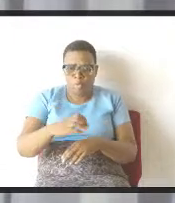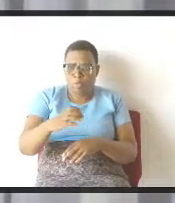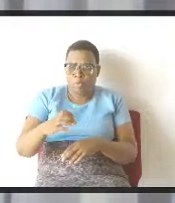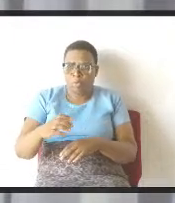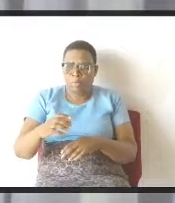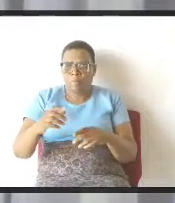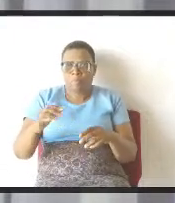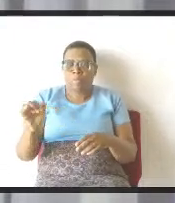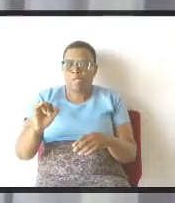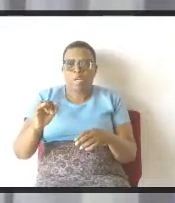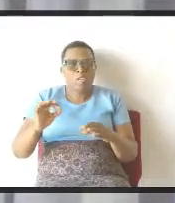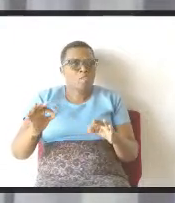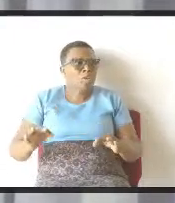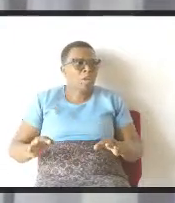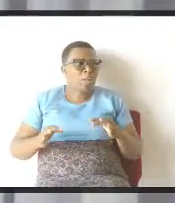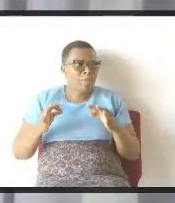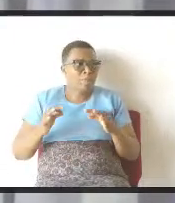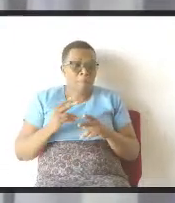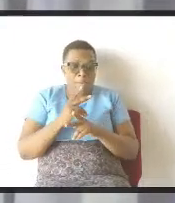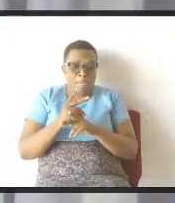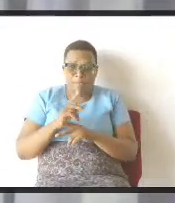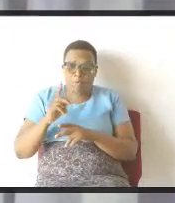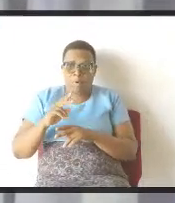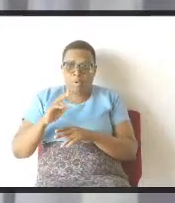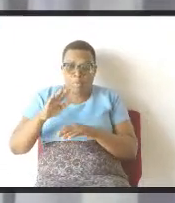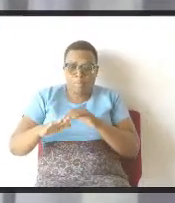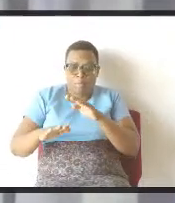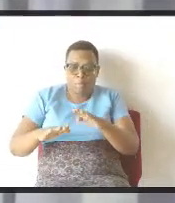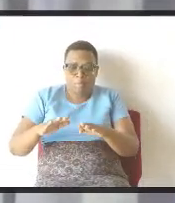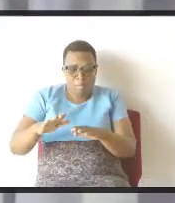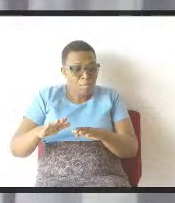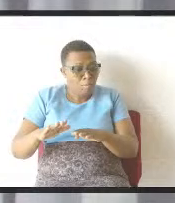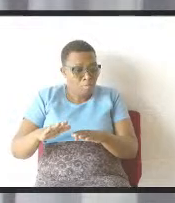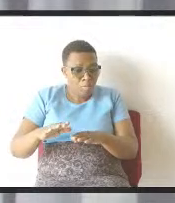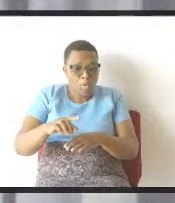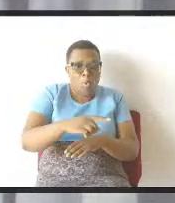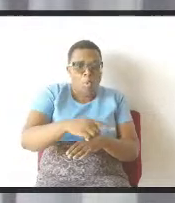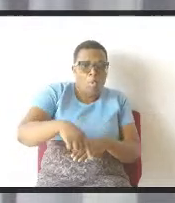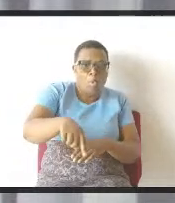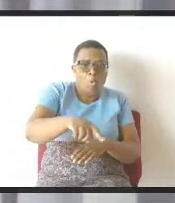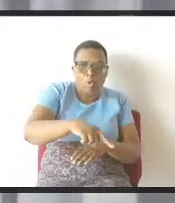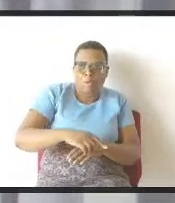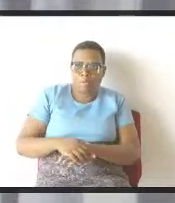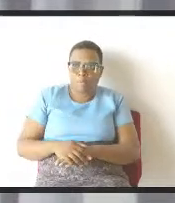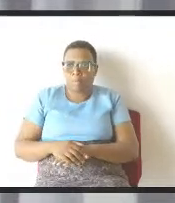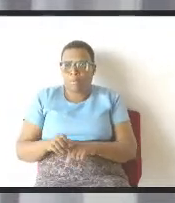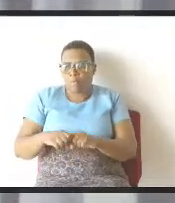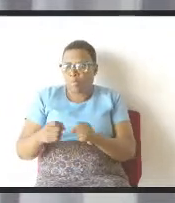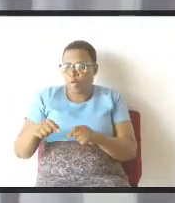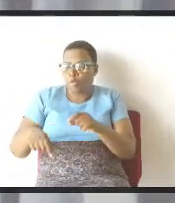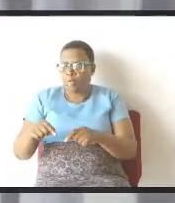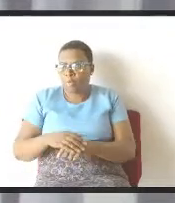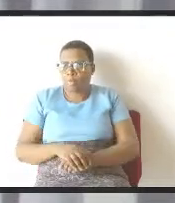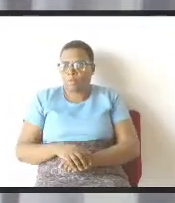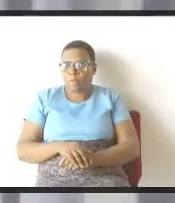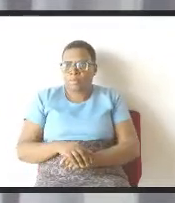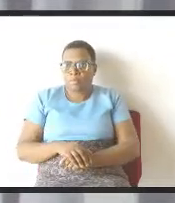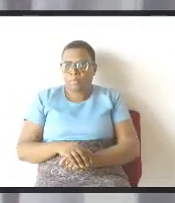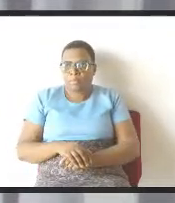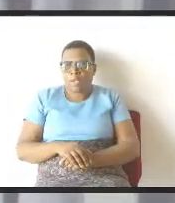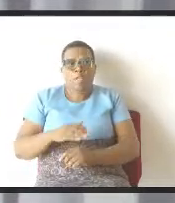where you place your feet, because you could be stepping into a hole that will break your ankle spiritually.